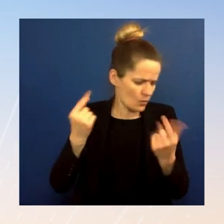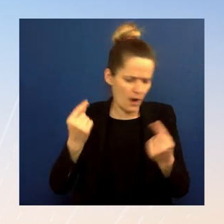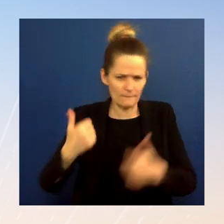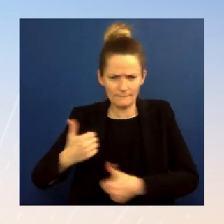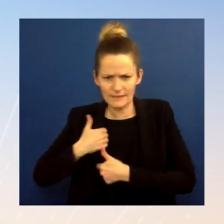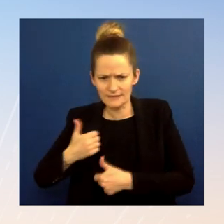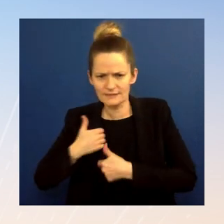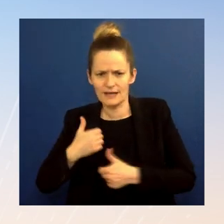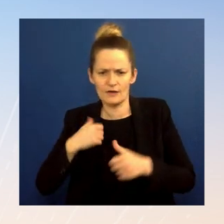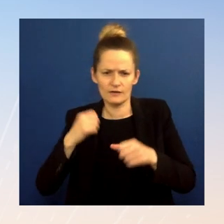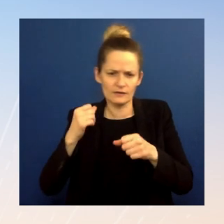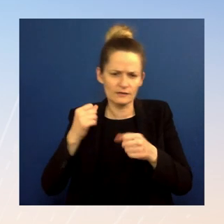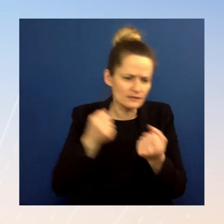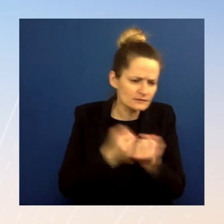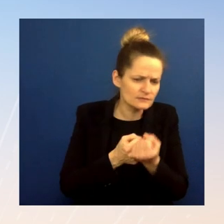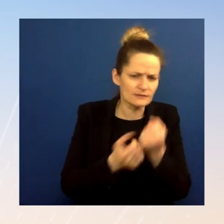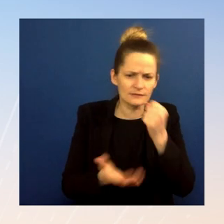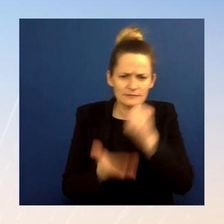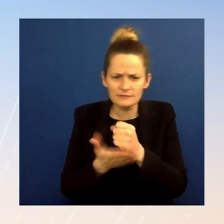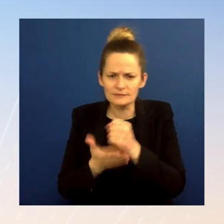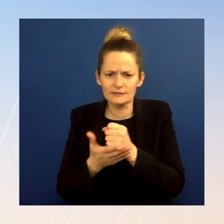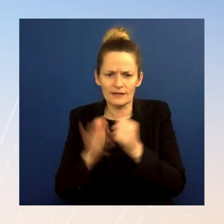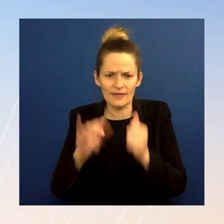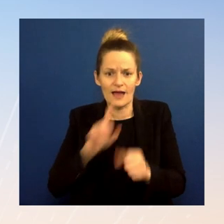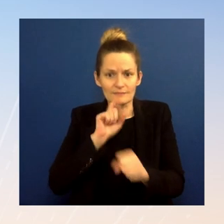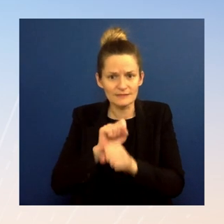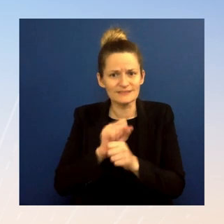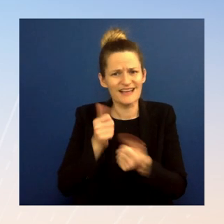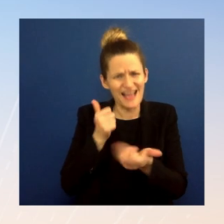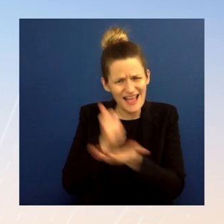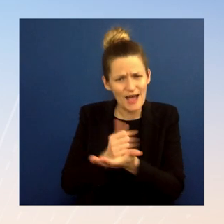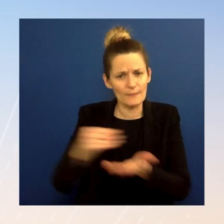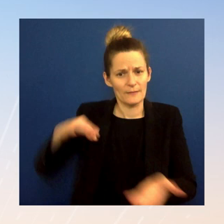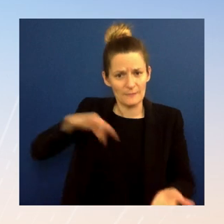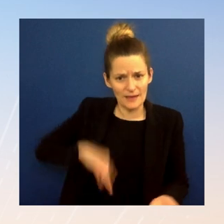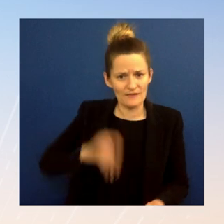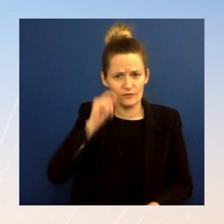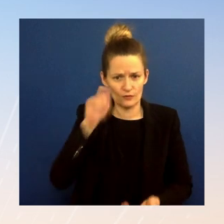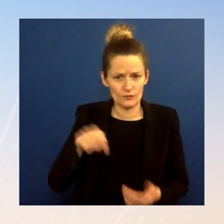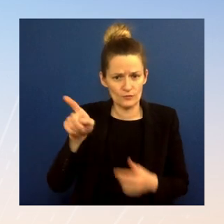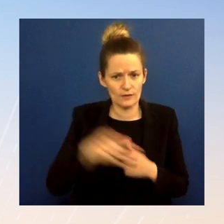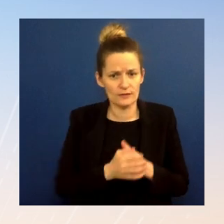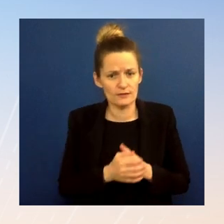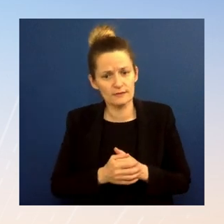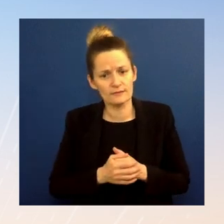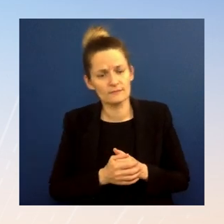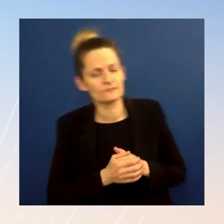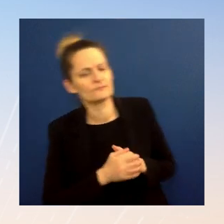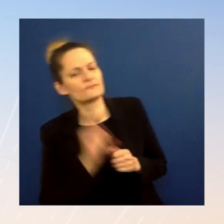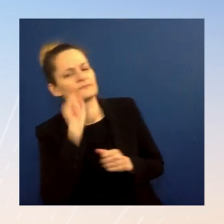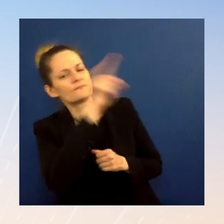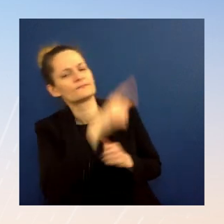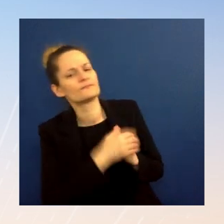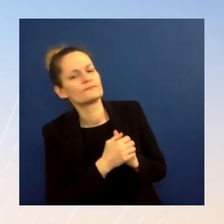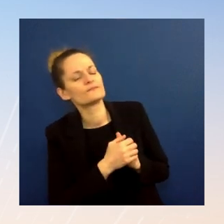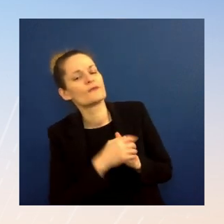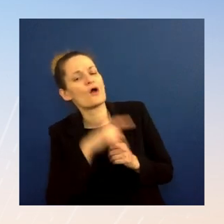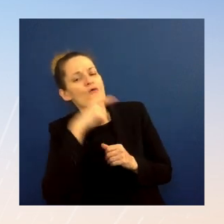this war. What was Russian morale a factor in that sort of decision? It was not, it was more a decision